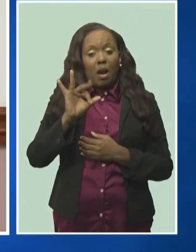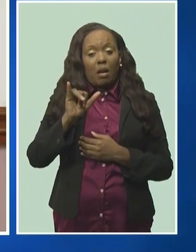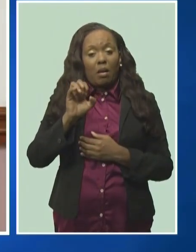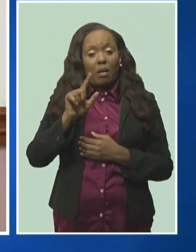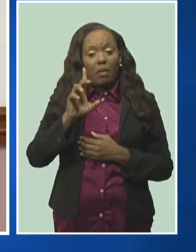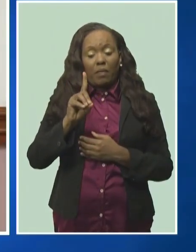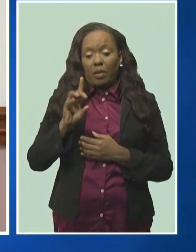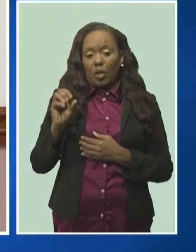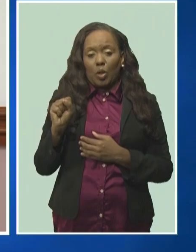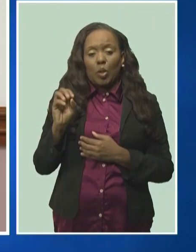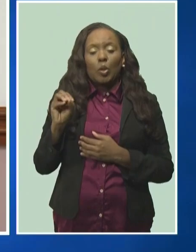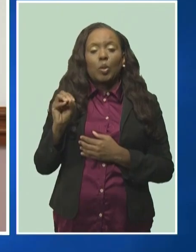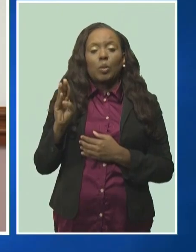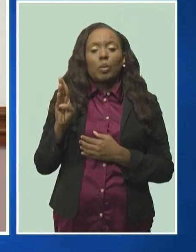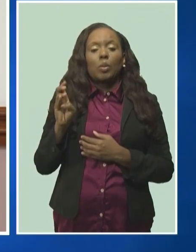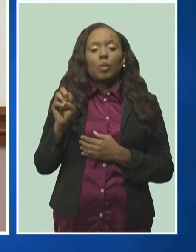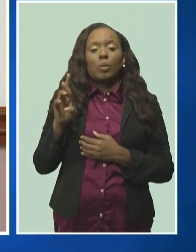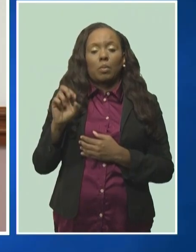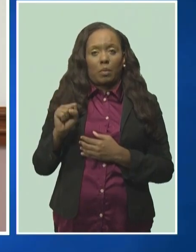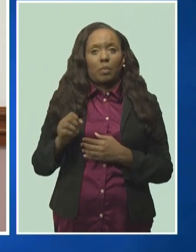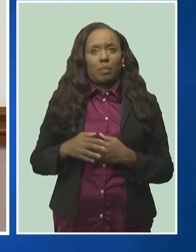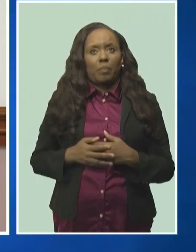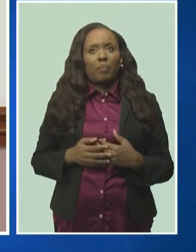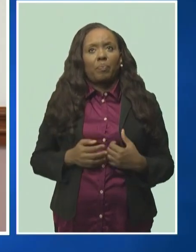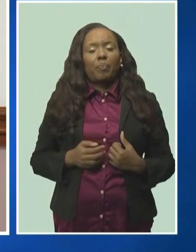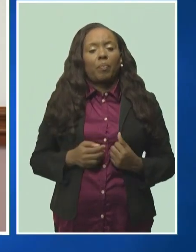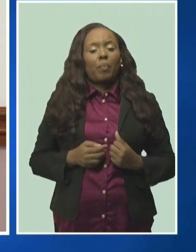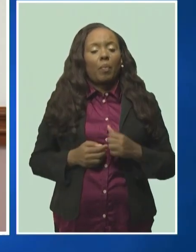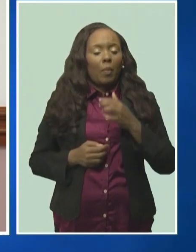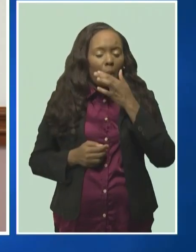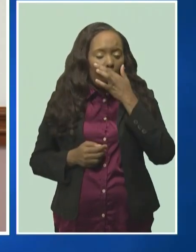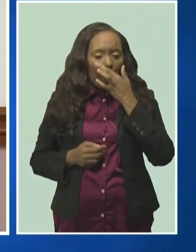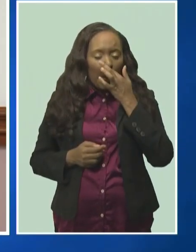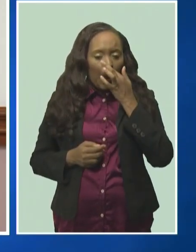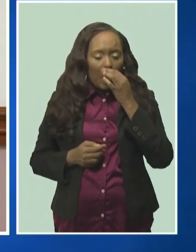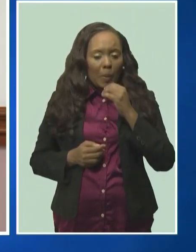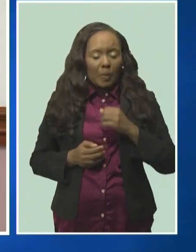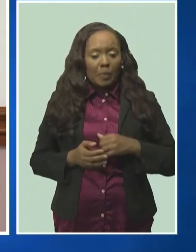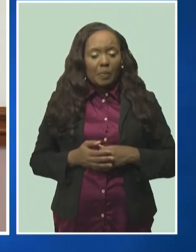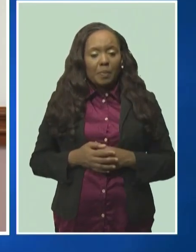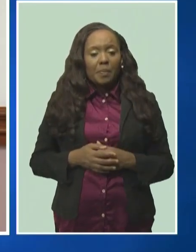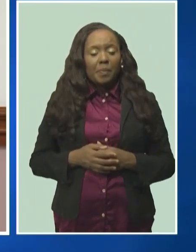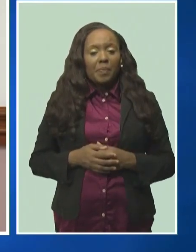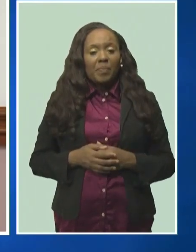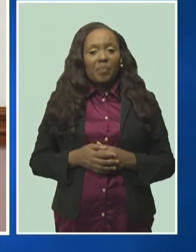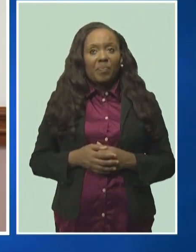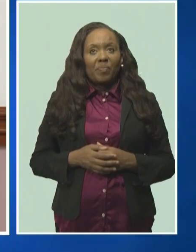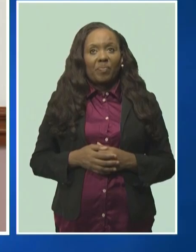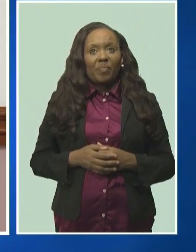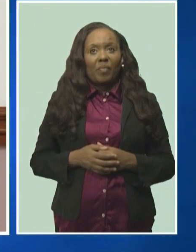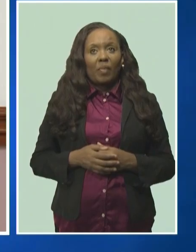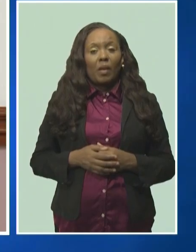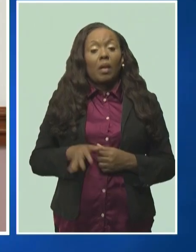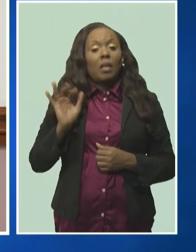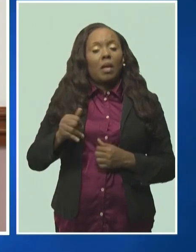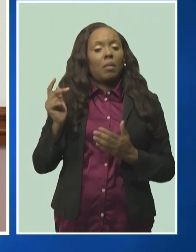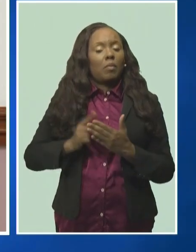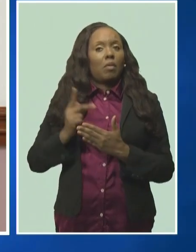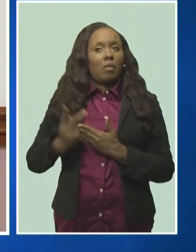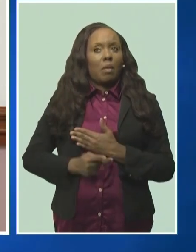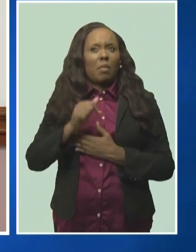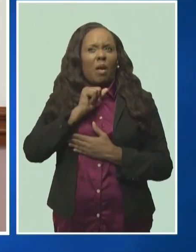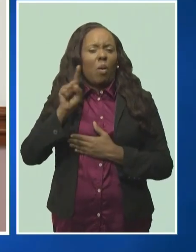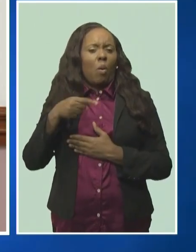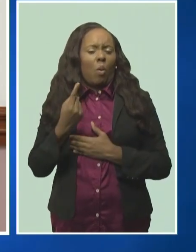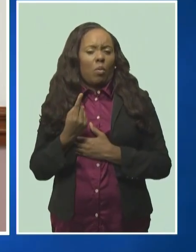way in which that program is rolled out is not specifically a YES initiative, but we